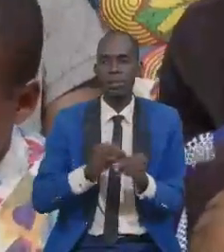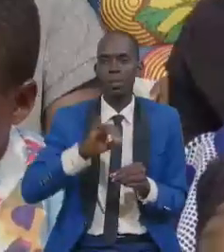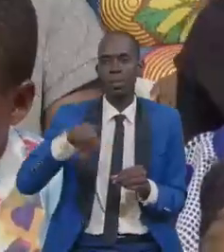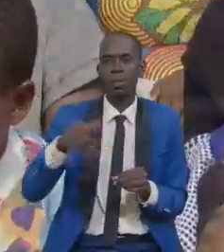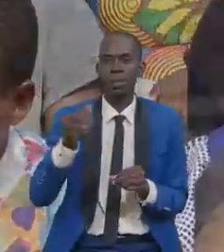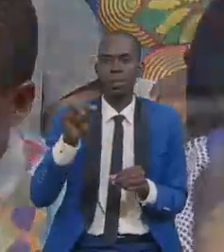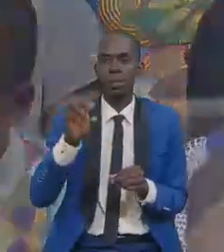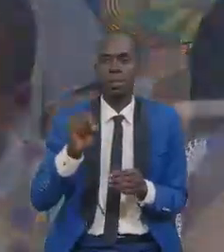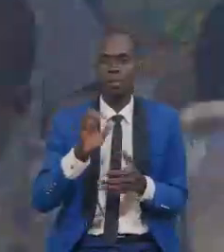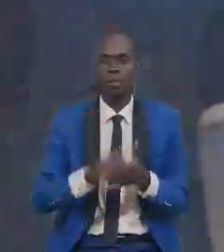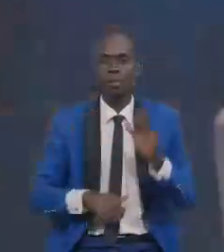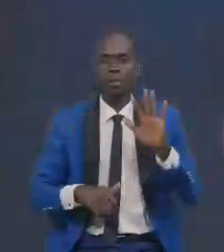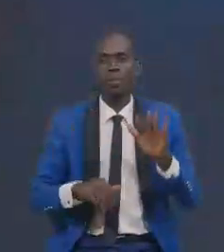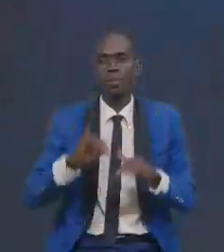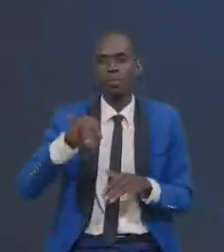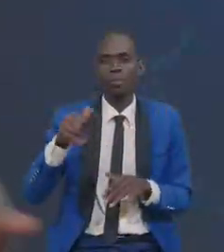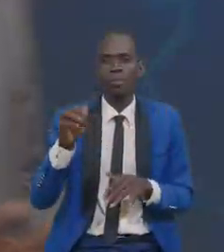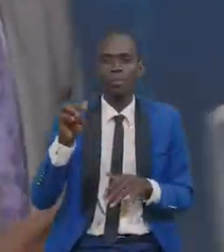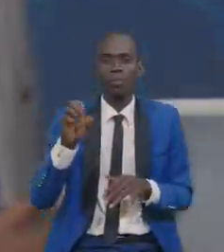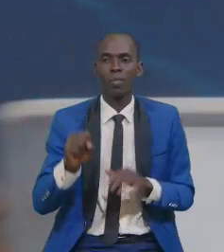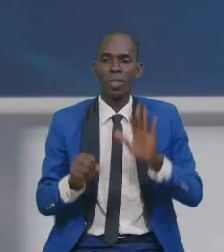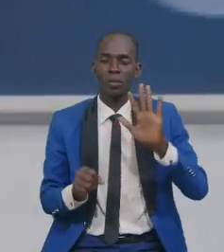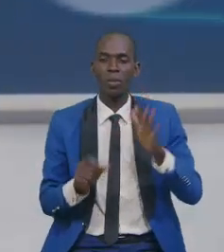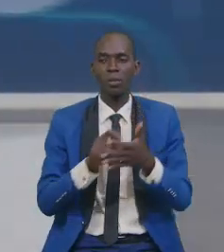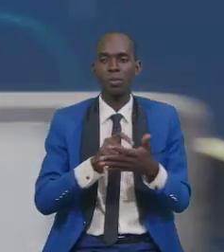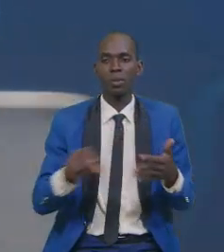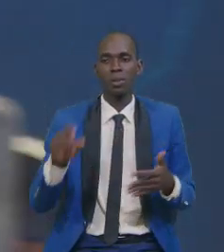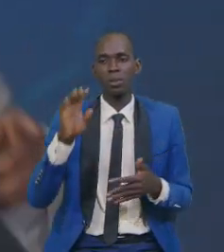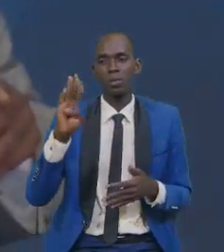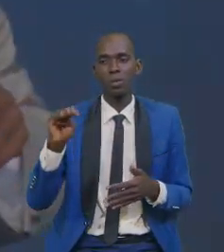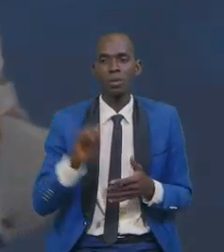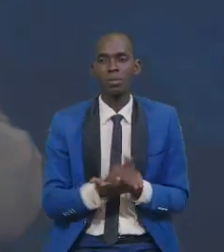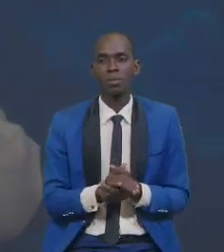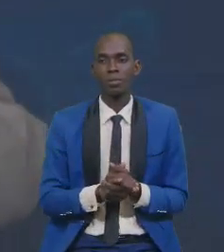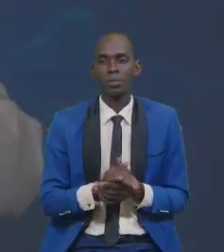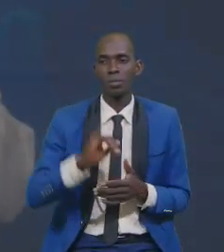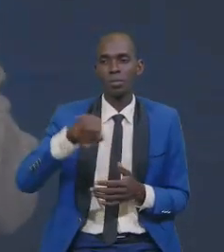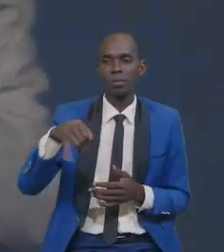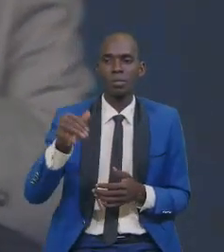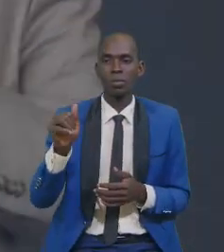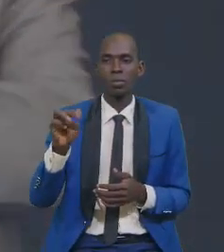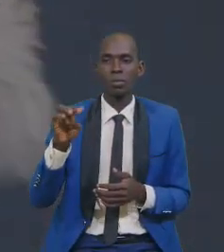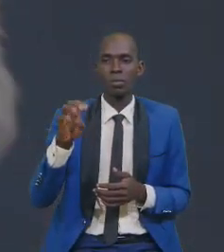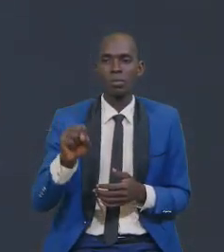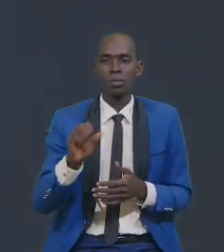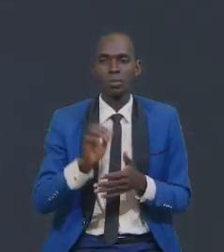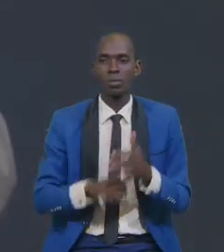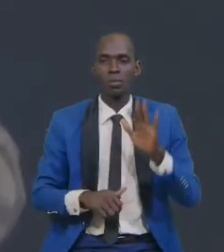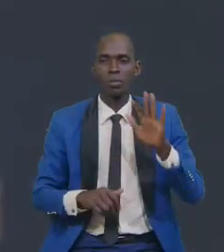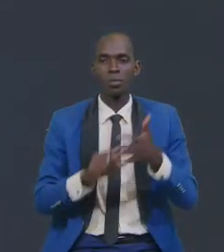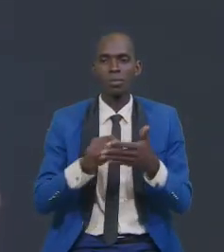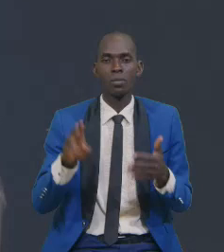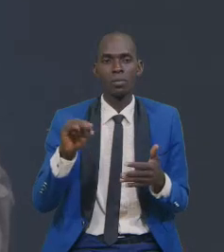In James chapter 5, we're looking at verse 14. In verse 14, is any